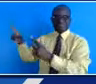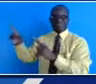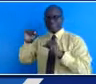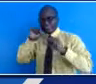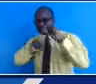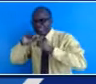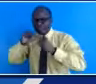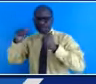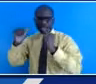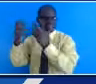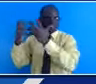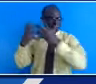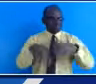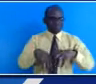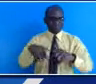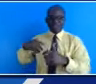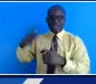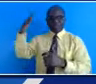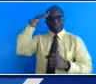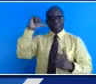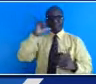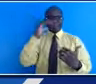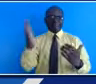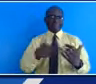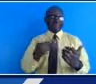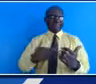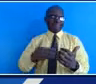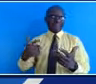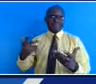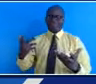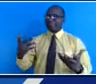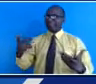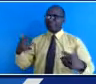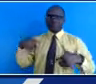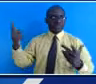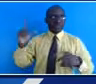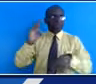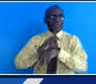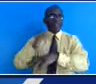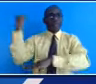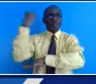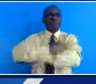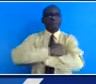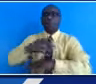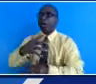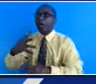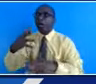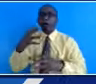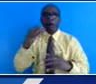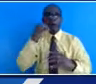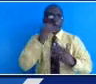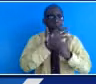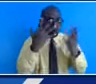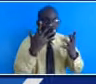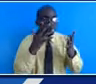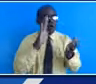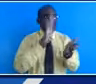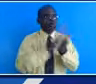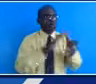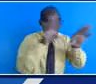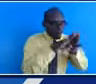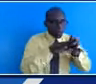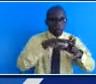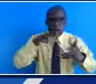kids. I think I speak to all the moms out there with young kids in school who have just been completely overwhelmed. Also, if you're